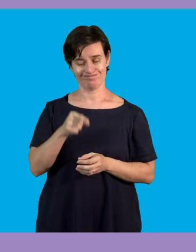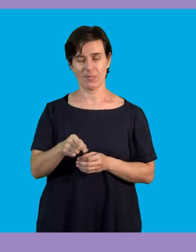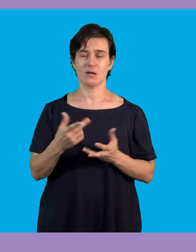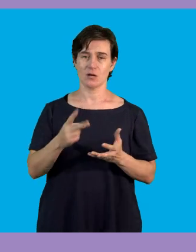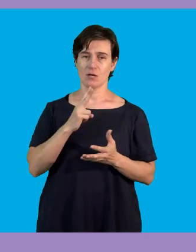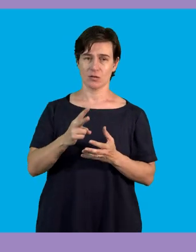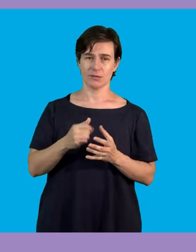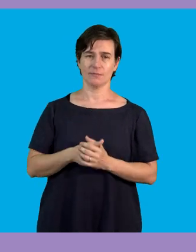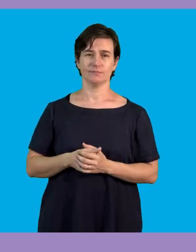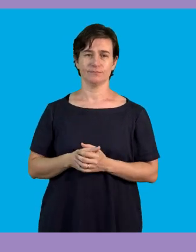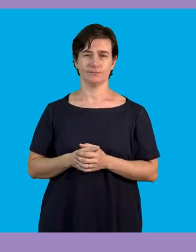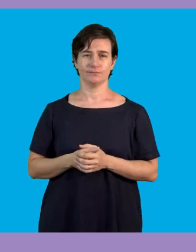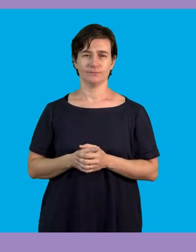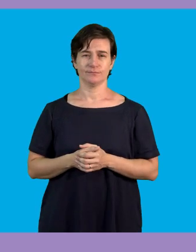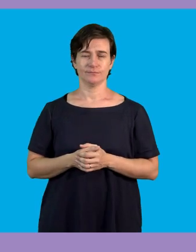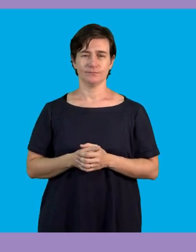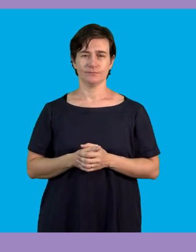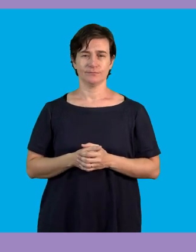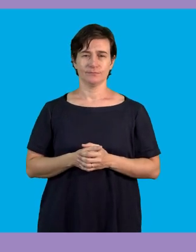So that is that.